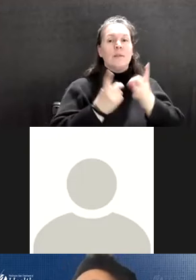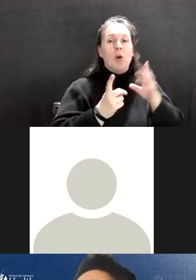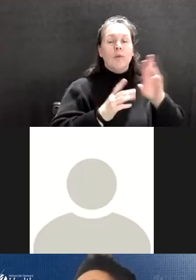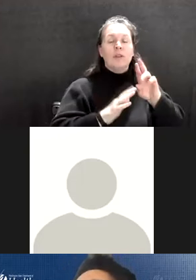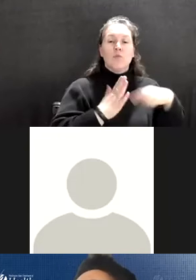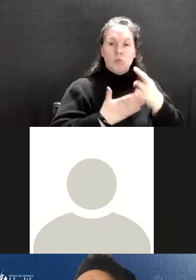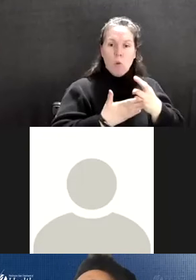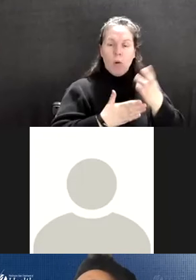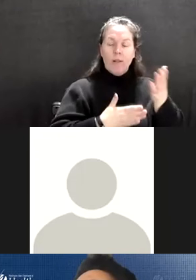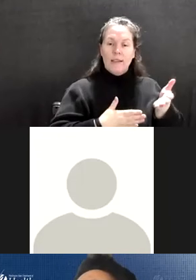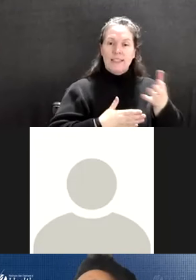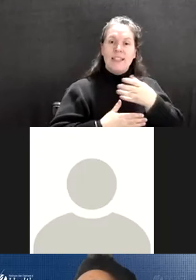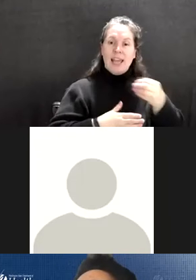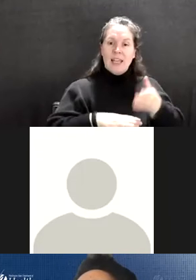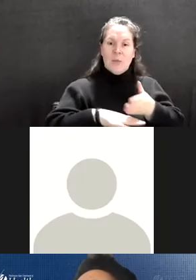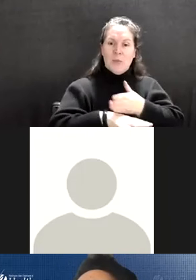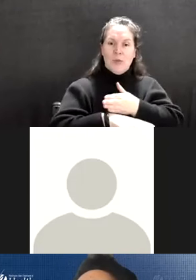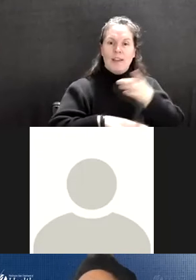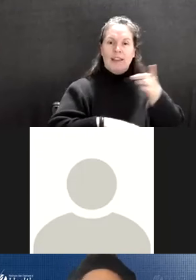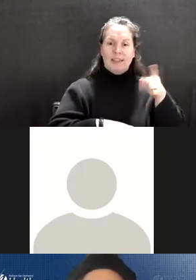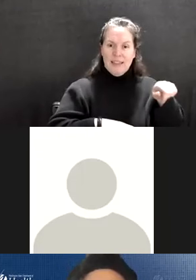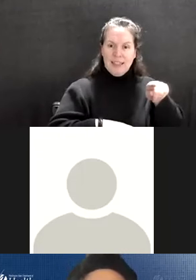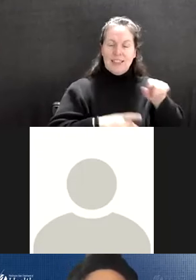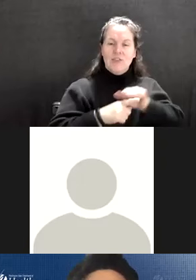is in approving these trainings.